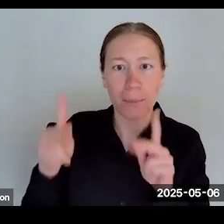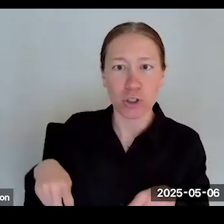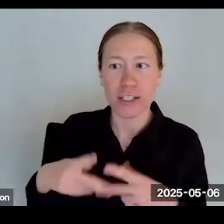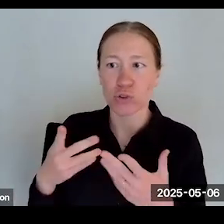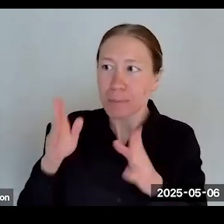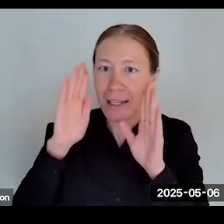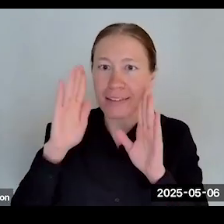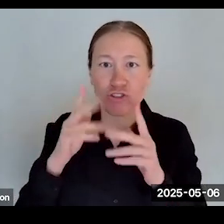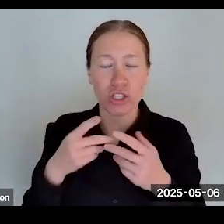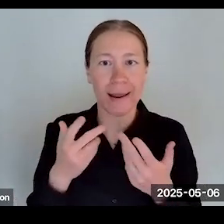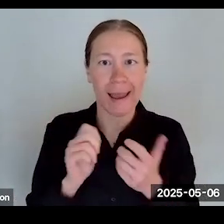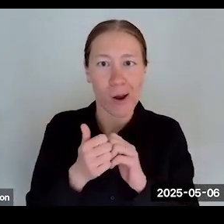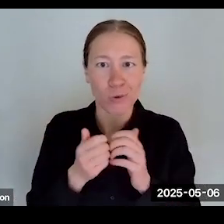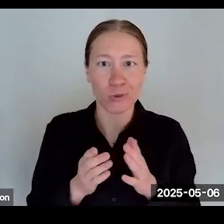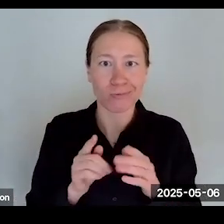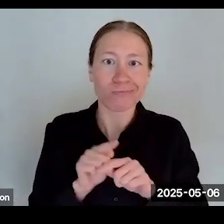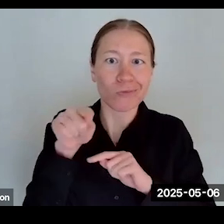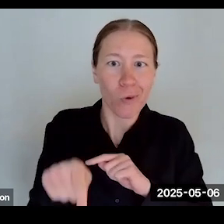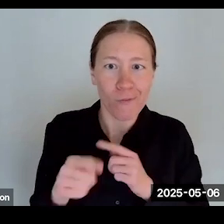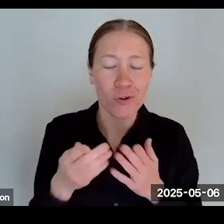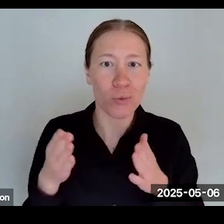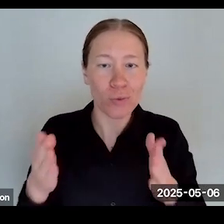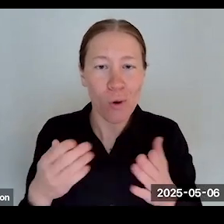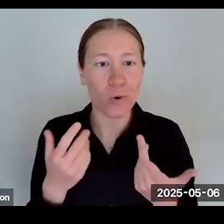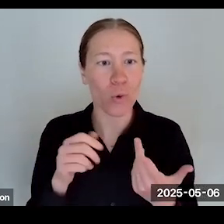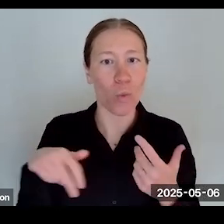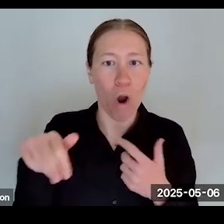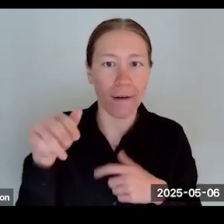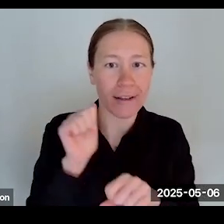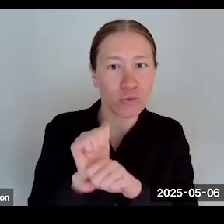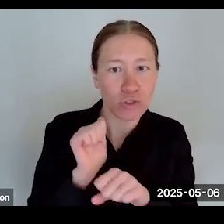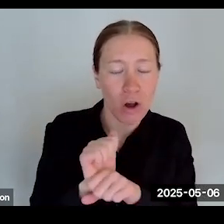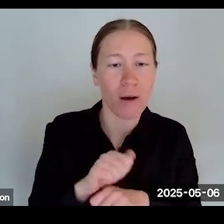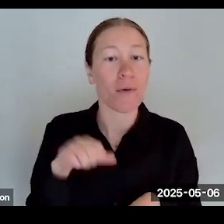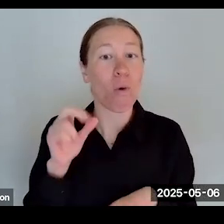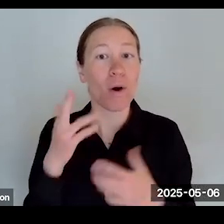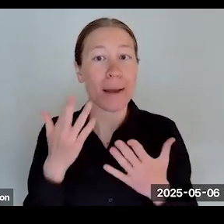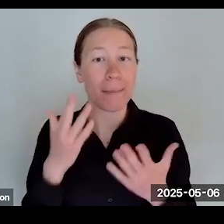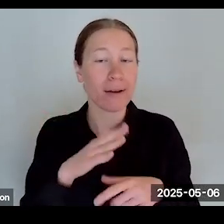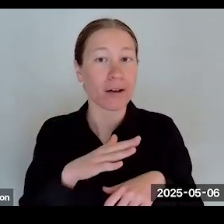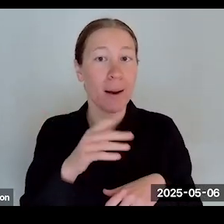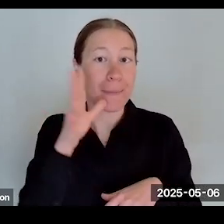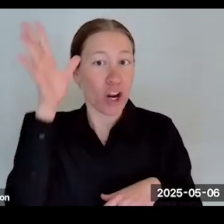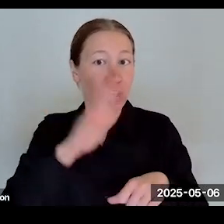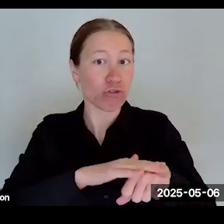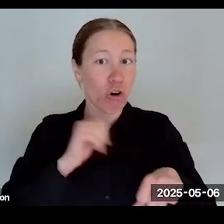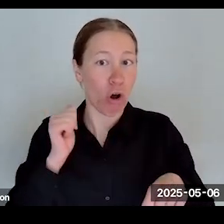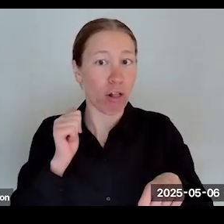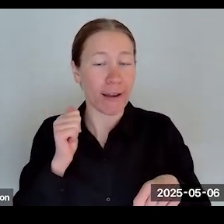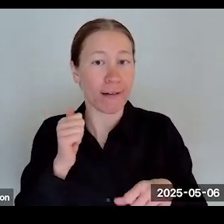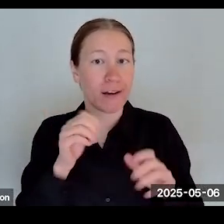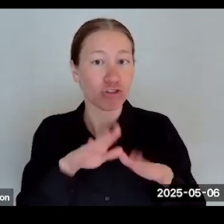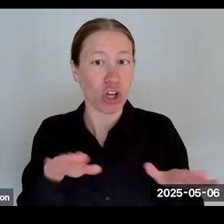or crosswalks when they're walking to their job. Or a dog might listen for a parent calling a child's name and guide the parent to